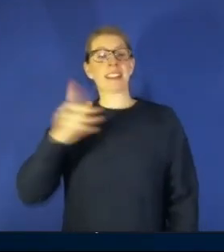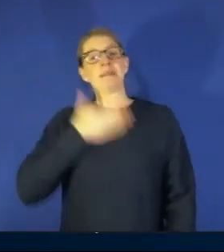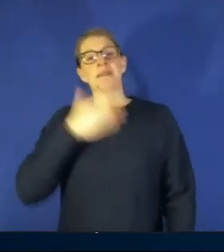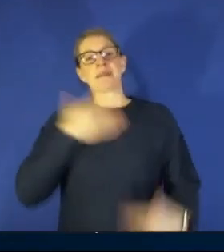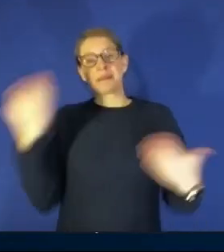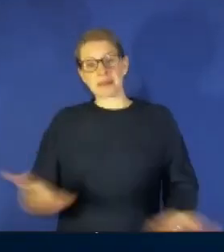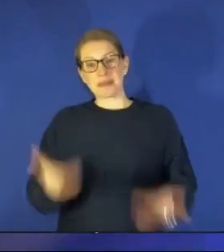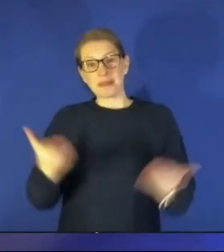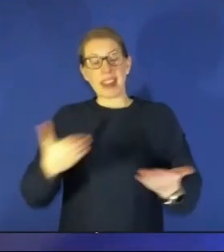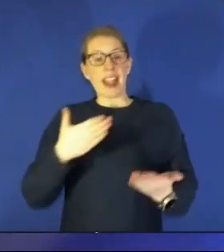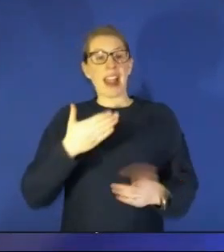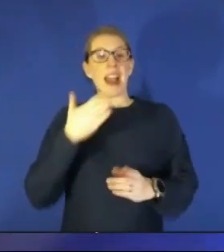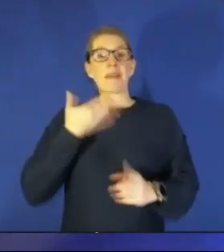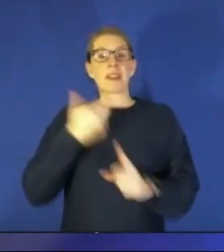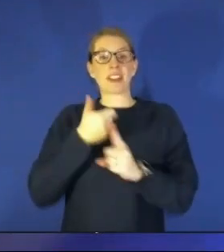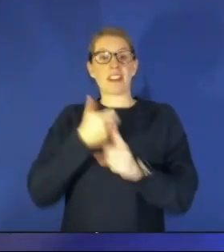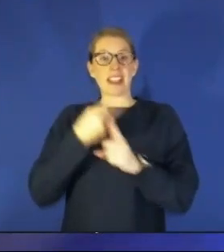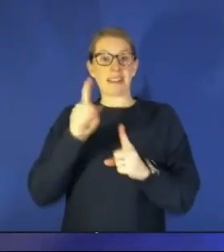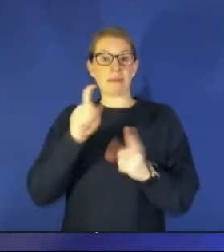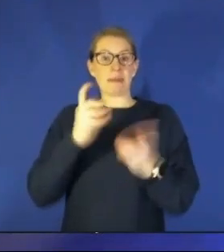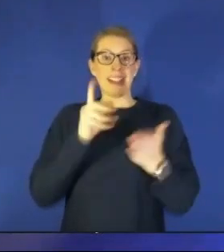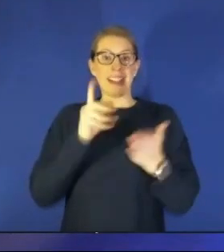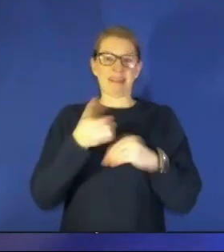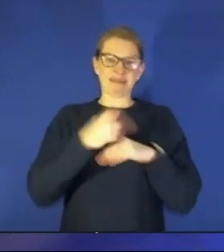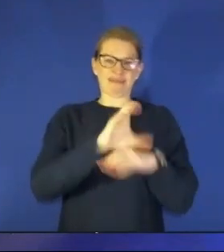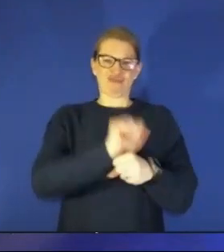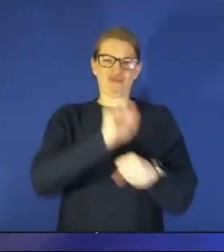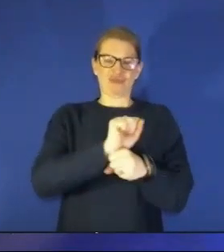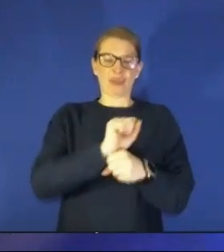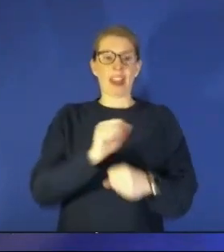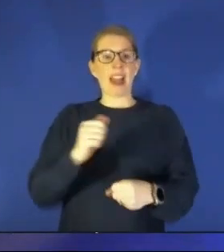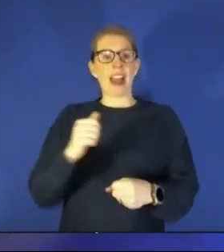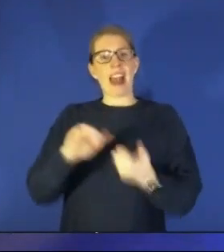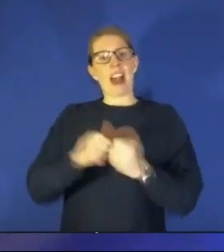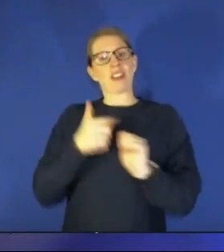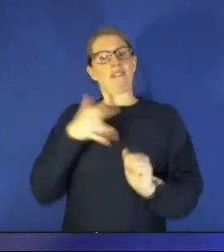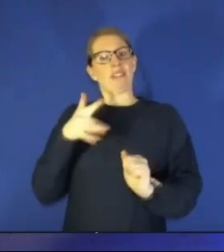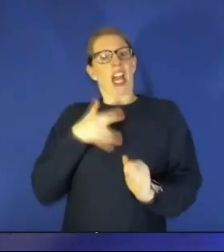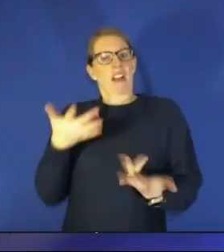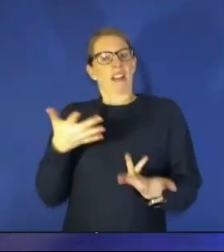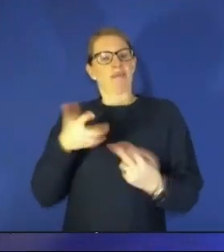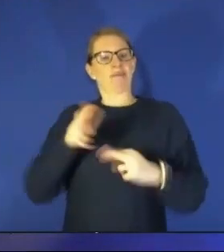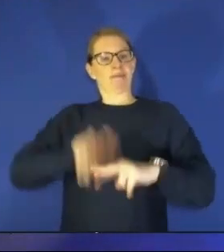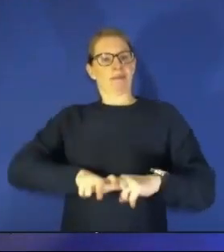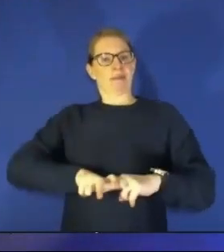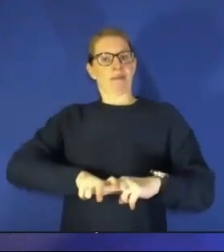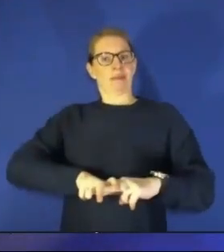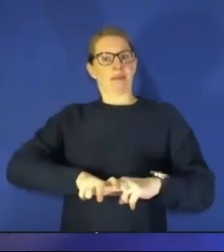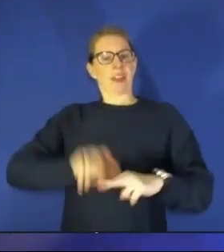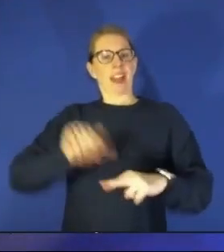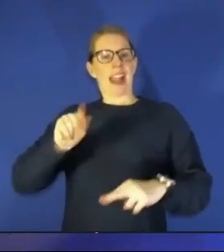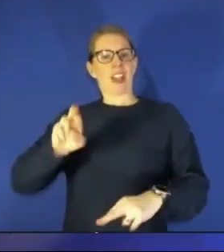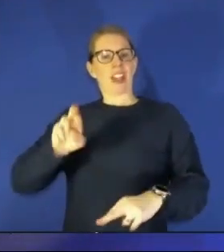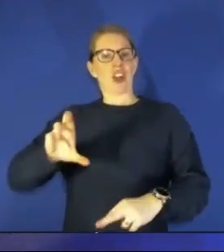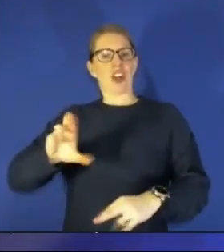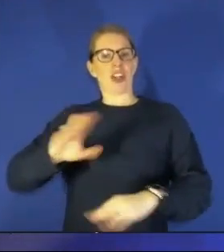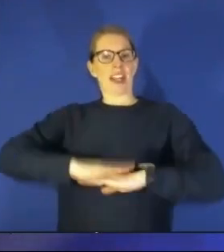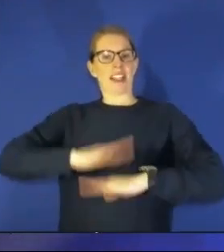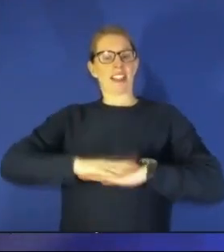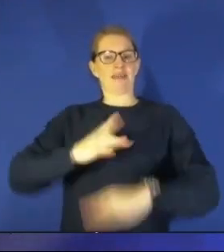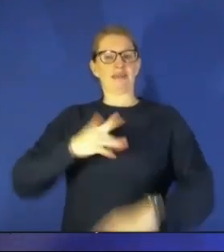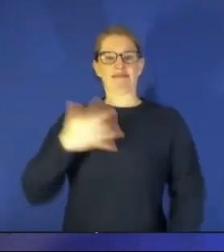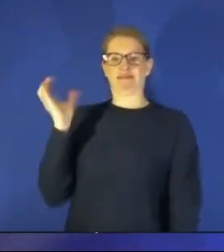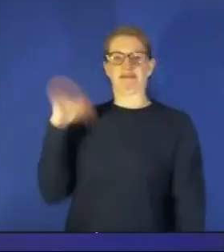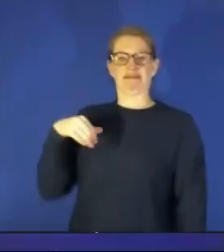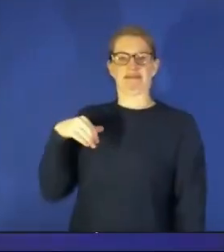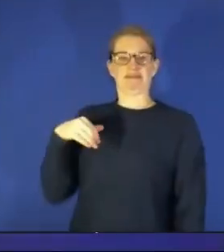Yeah. We might have to put you to work a little bit. How does it feel to be back on the anchor desk, if you will? Unusual. Unusual. Yes. Good. Okay.